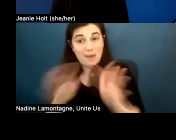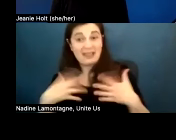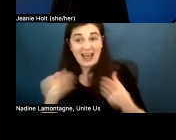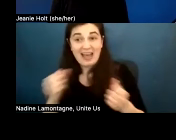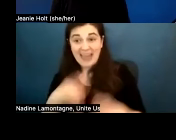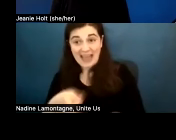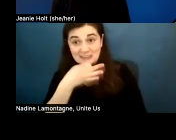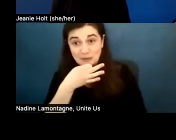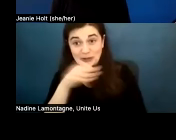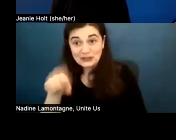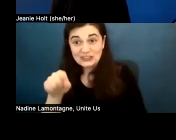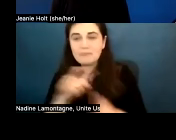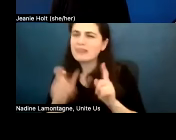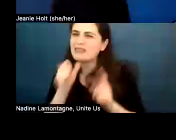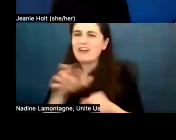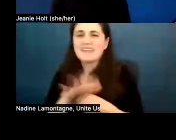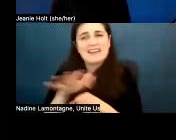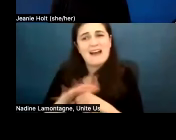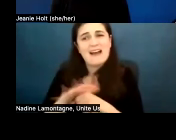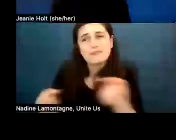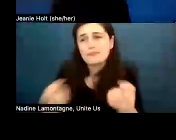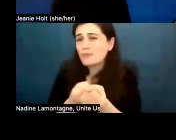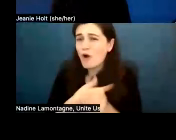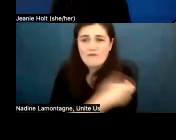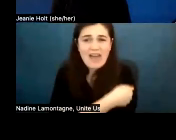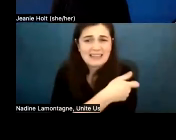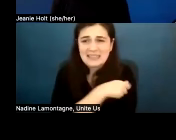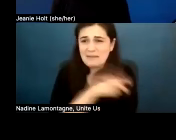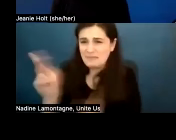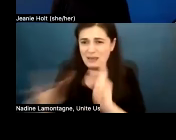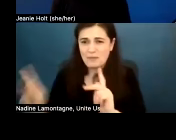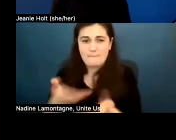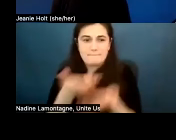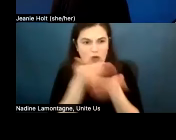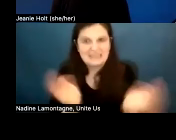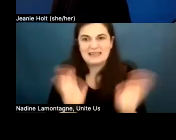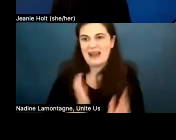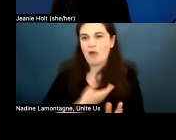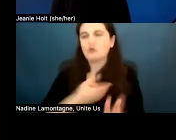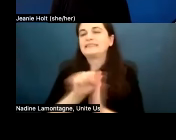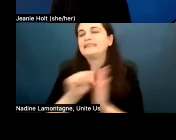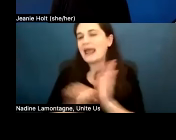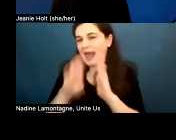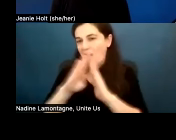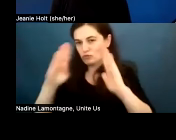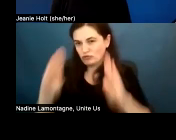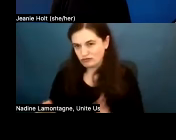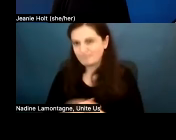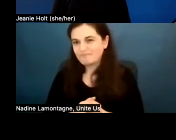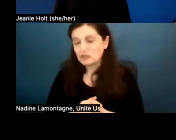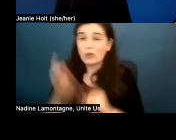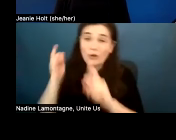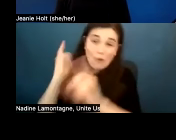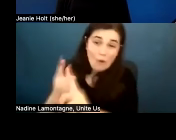been enough of that pro-vaccine parent majority present in our state houses. So our mission is to